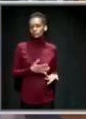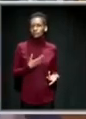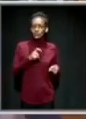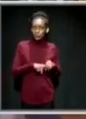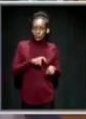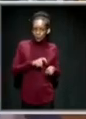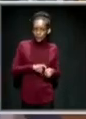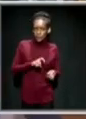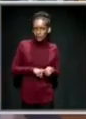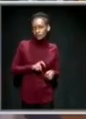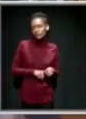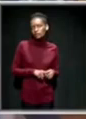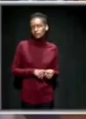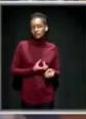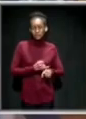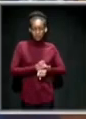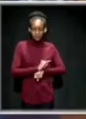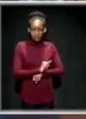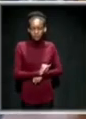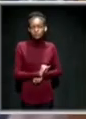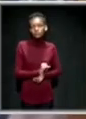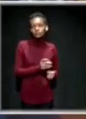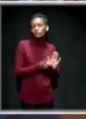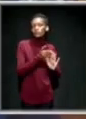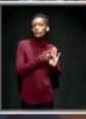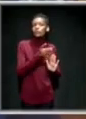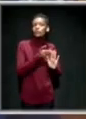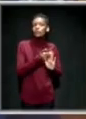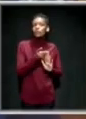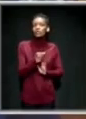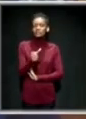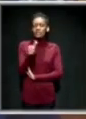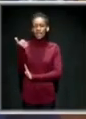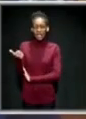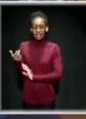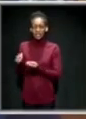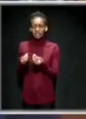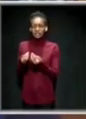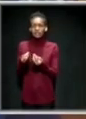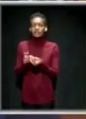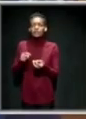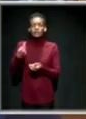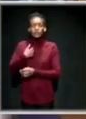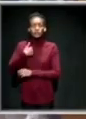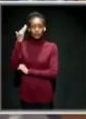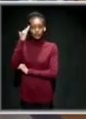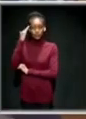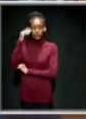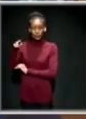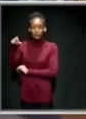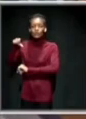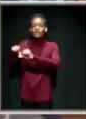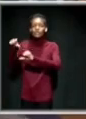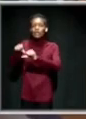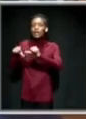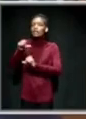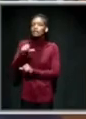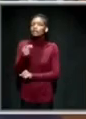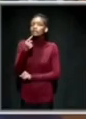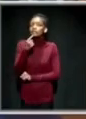childhood development. Another thing that we know from science is that when we invest in